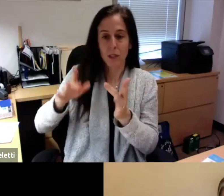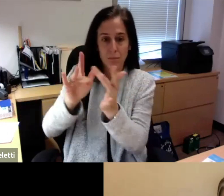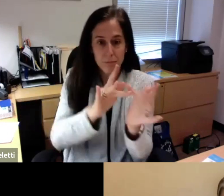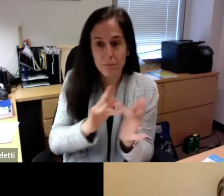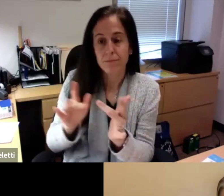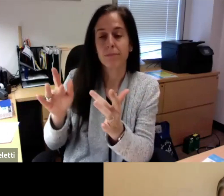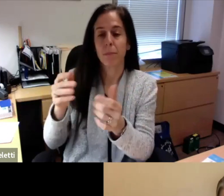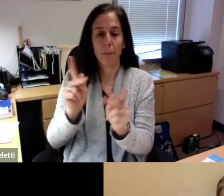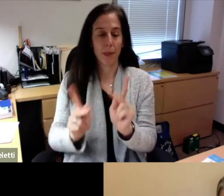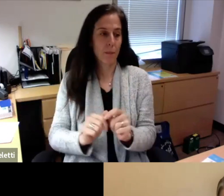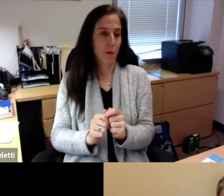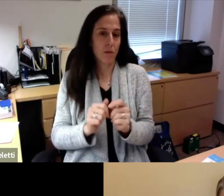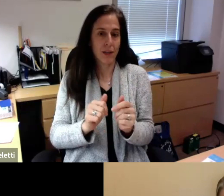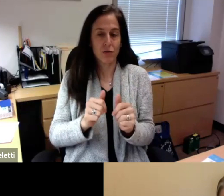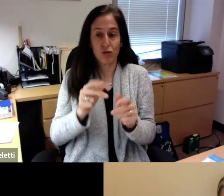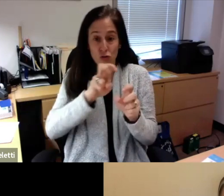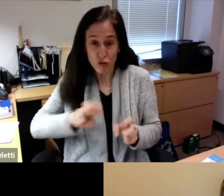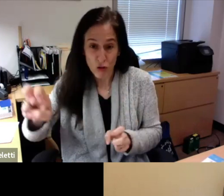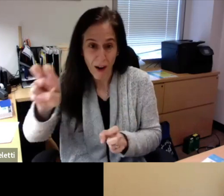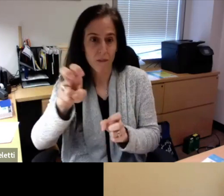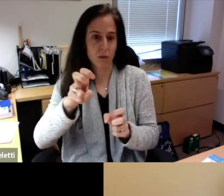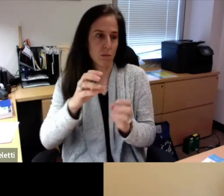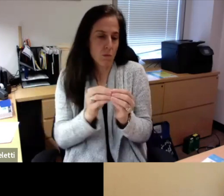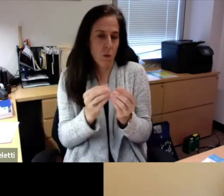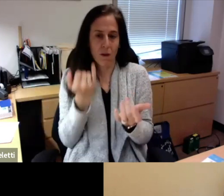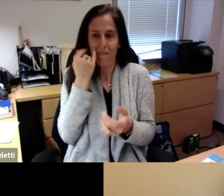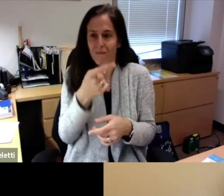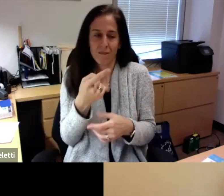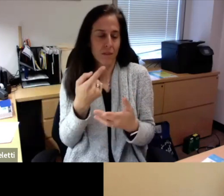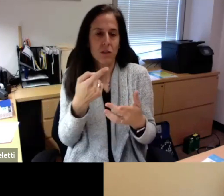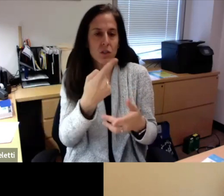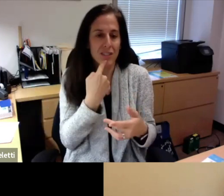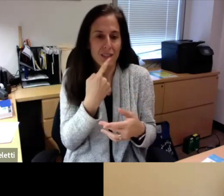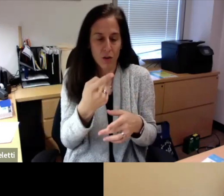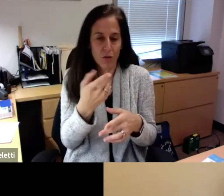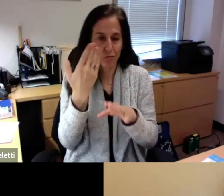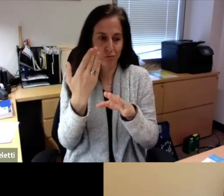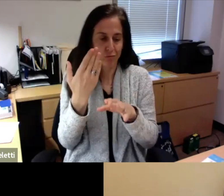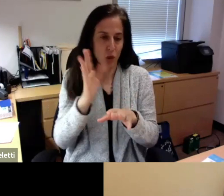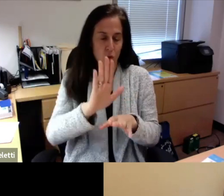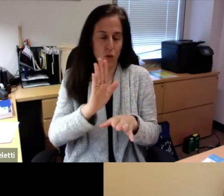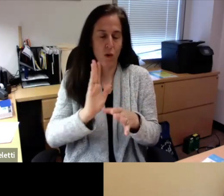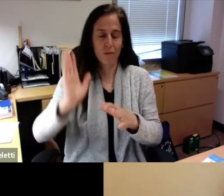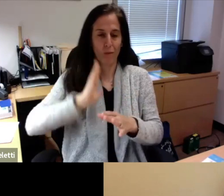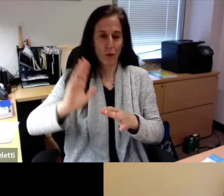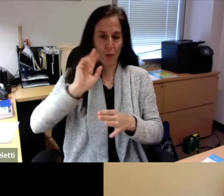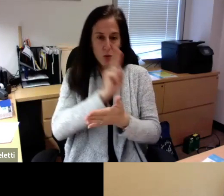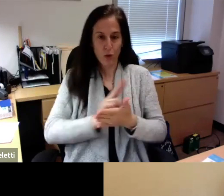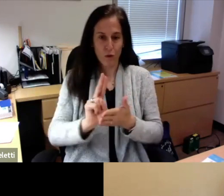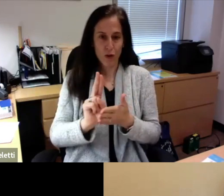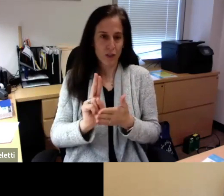you have to do more outreach. Travel expenses are more expensive because, as you had said, at your